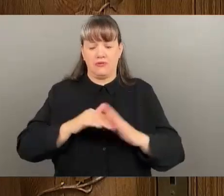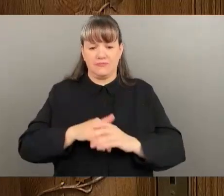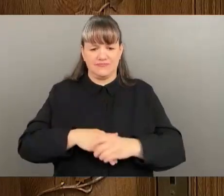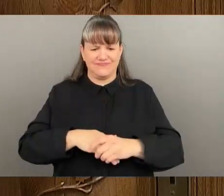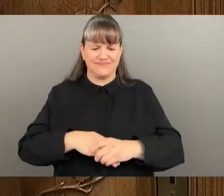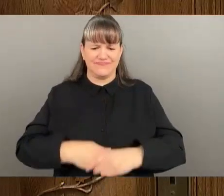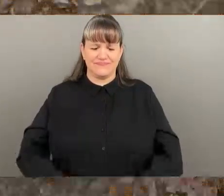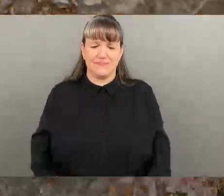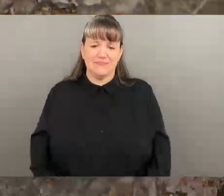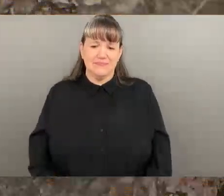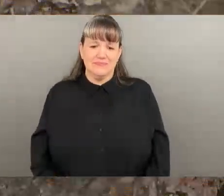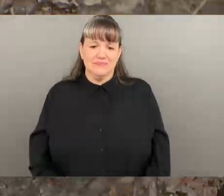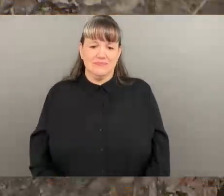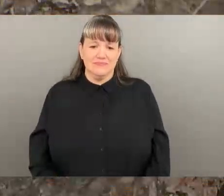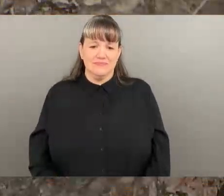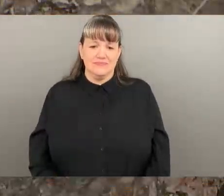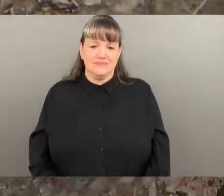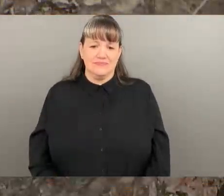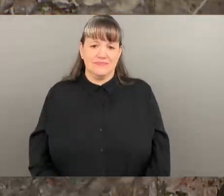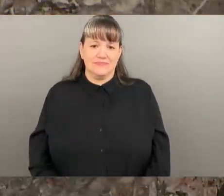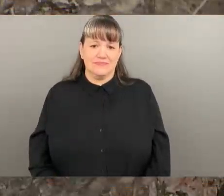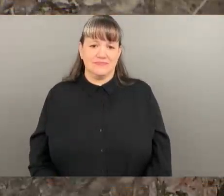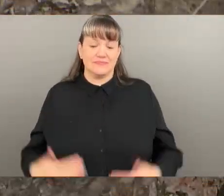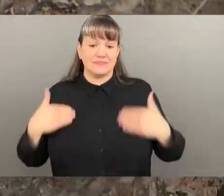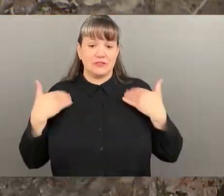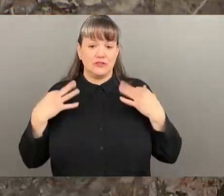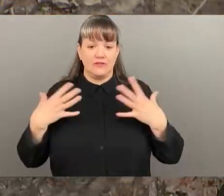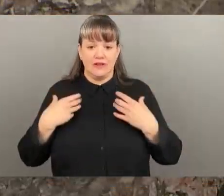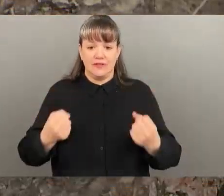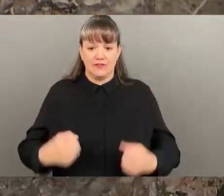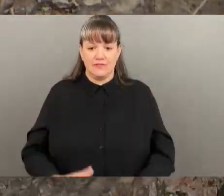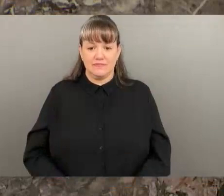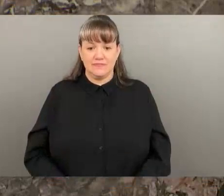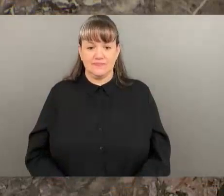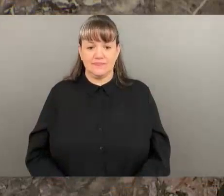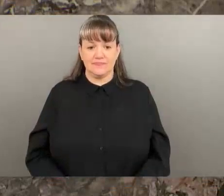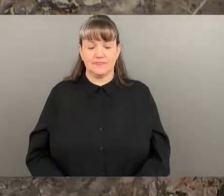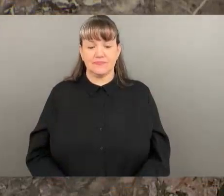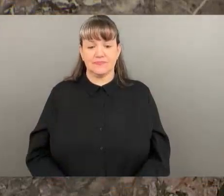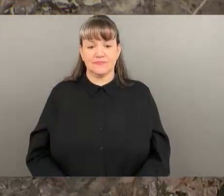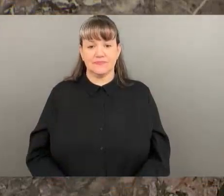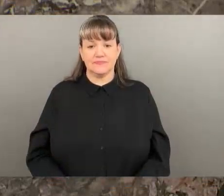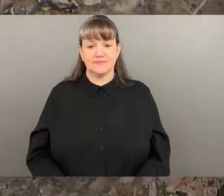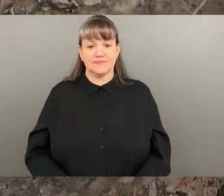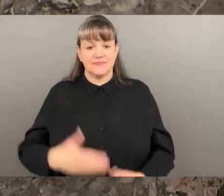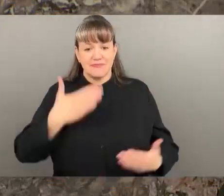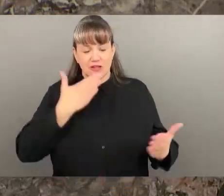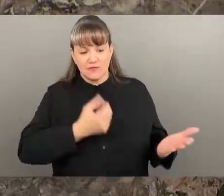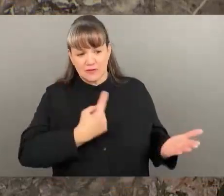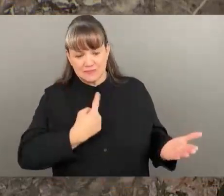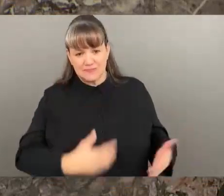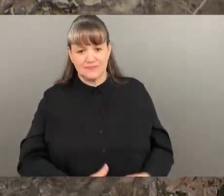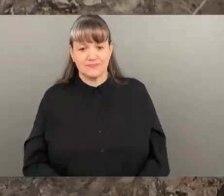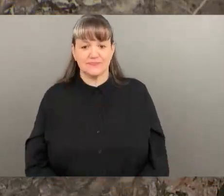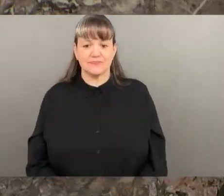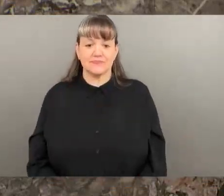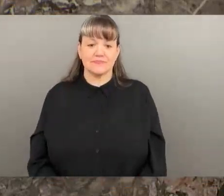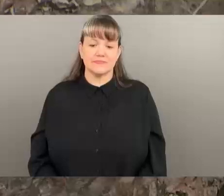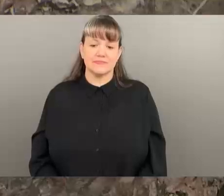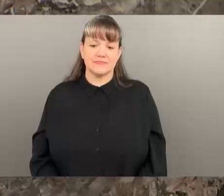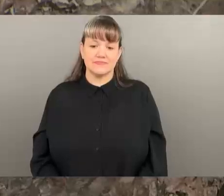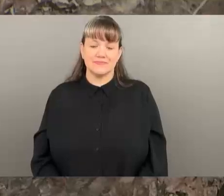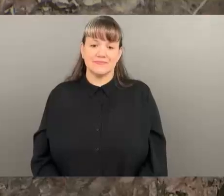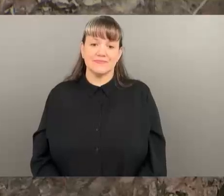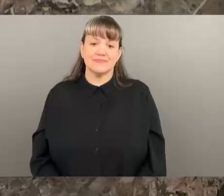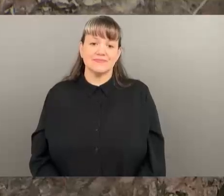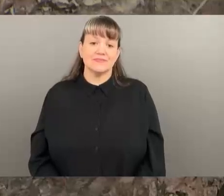Minister of Health. Thank you so much, Honourable Speaker. Thank you to the member for the question. The province's forensic psychiatric hospital, operated by